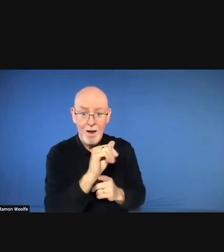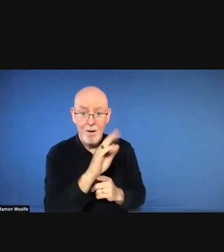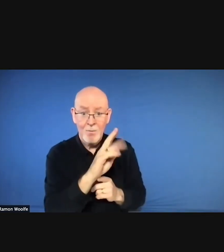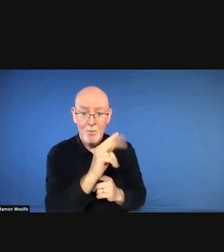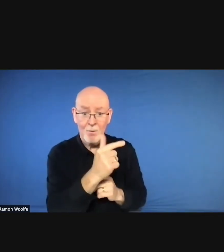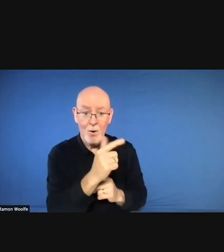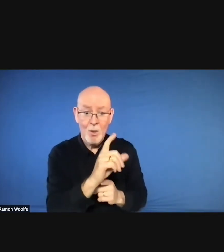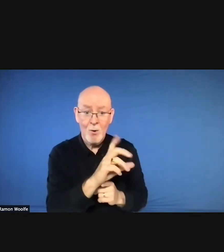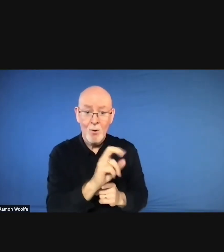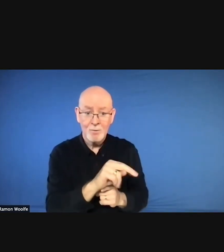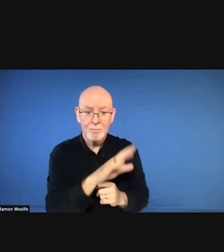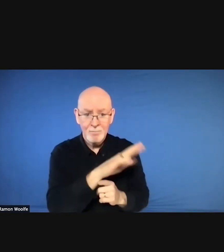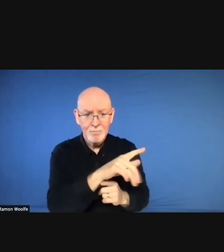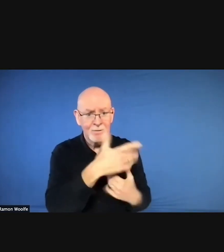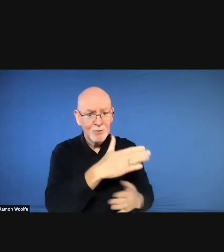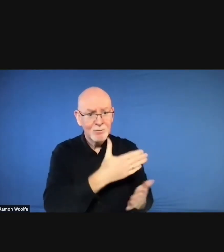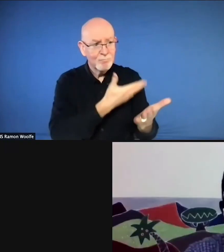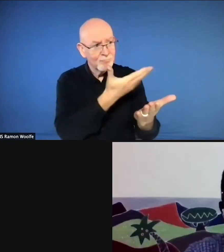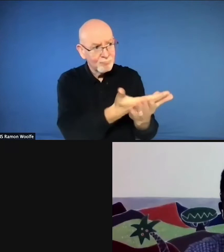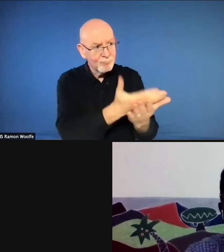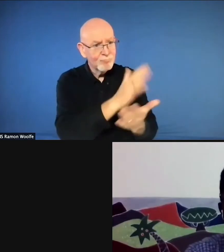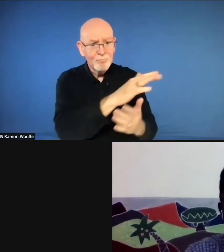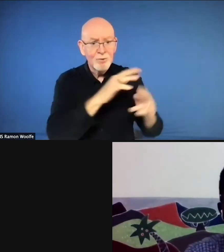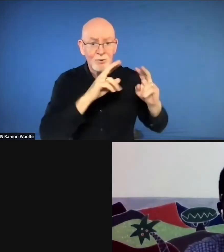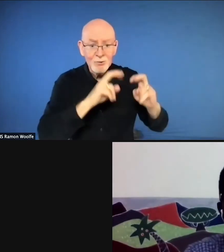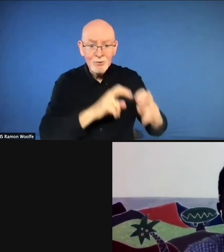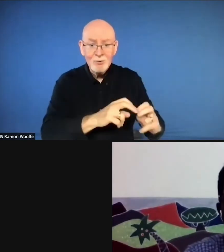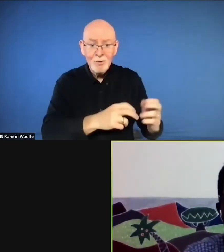the IASFM Code of Ethics? Over to you, Abelone.